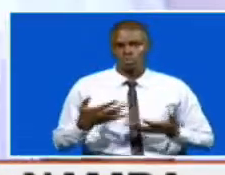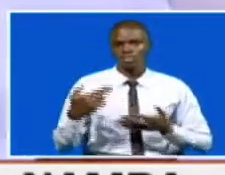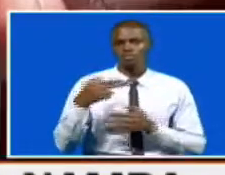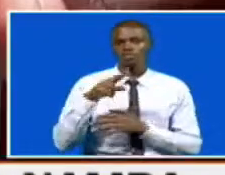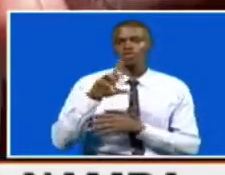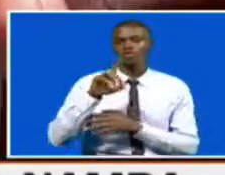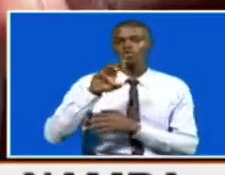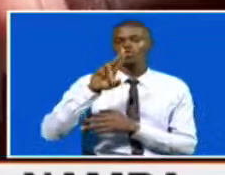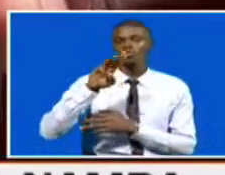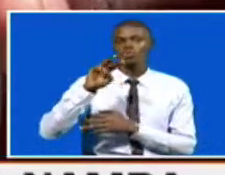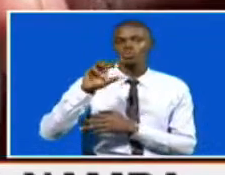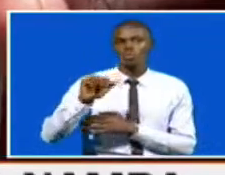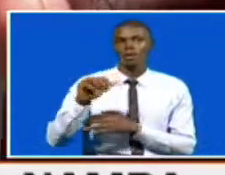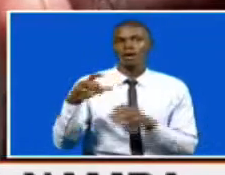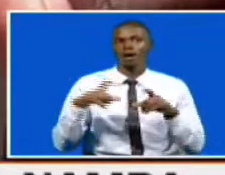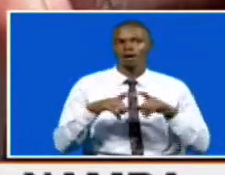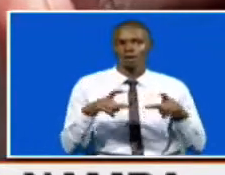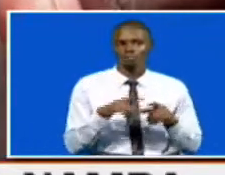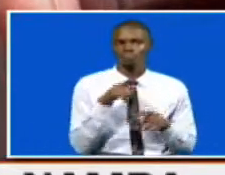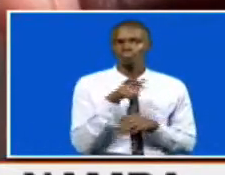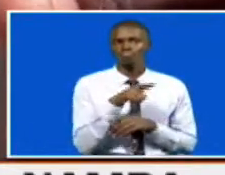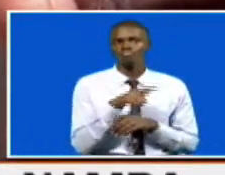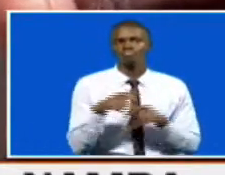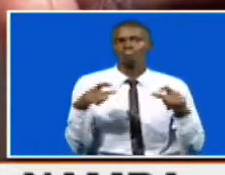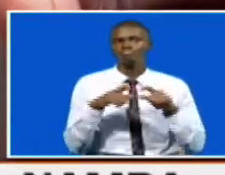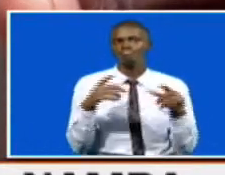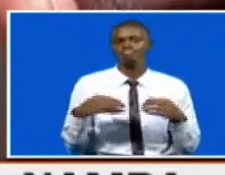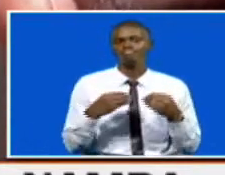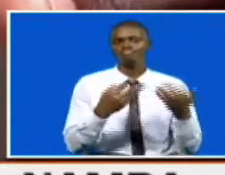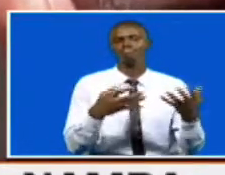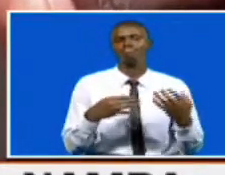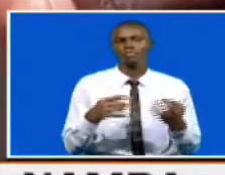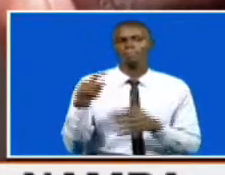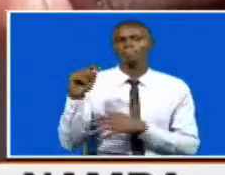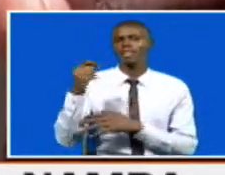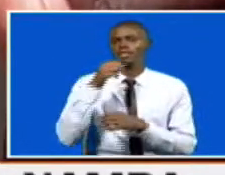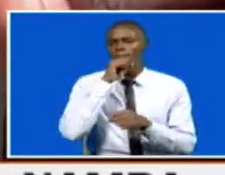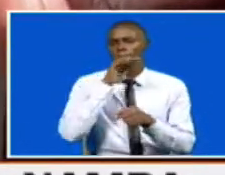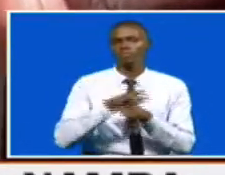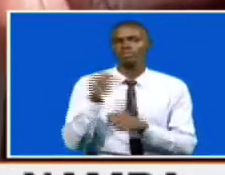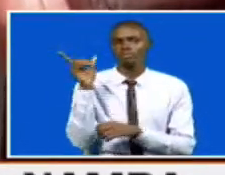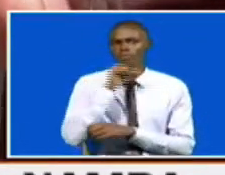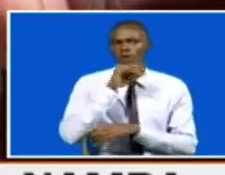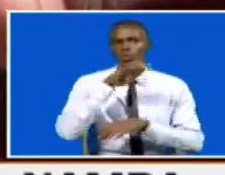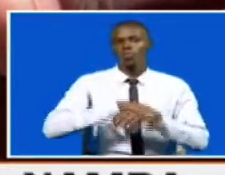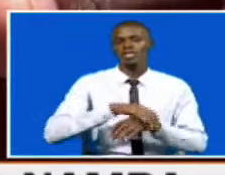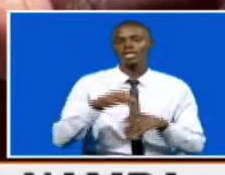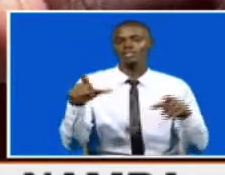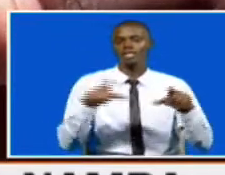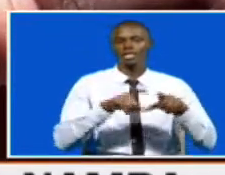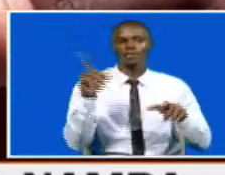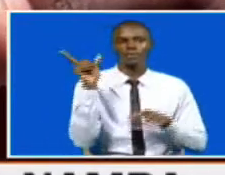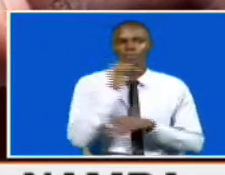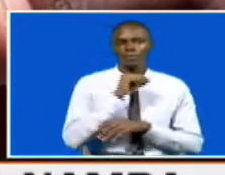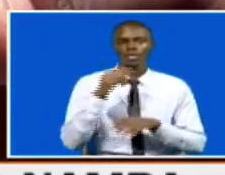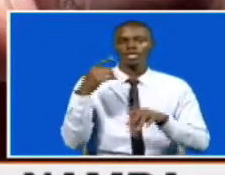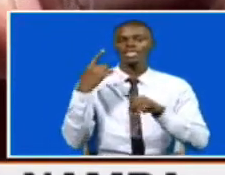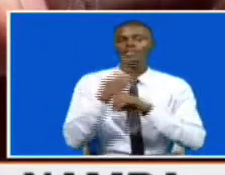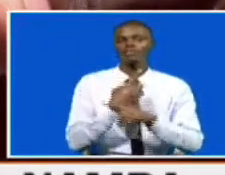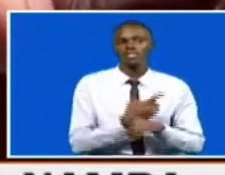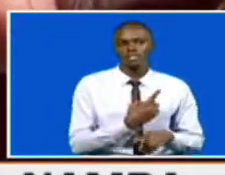Huduma card. Though the sample cards were issued and Kenyans promised that they will get their cards through their